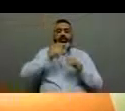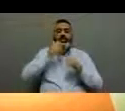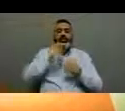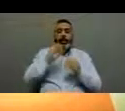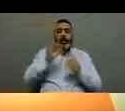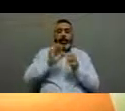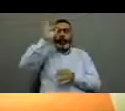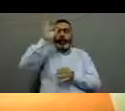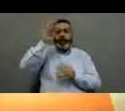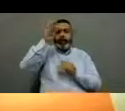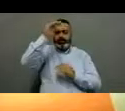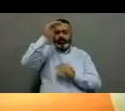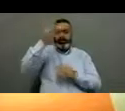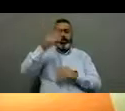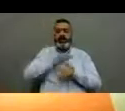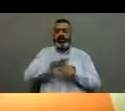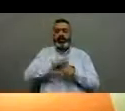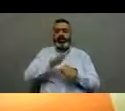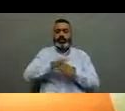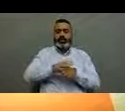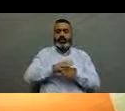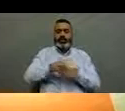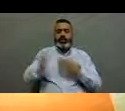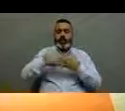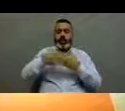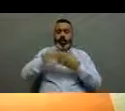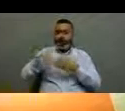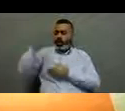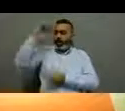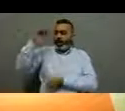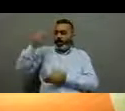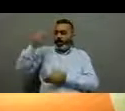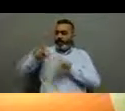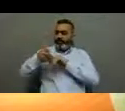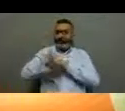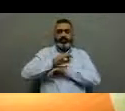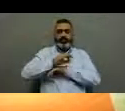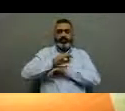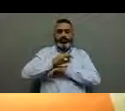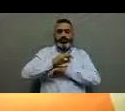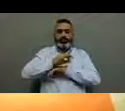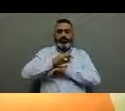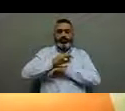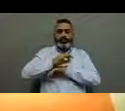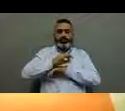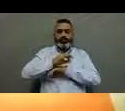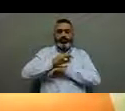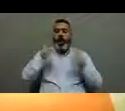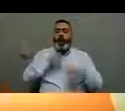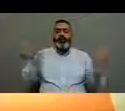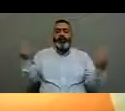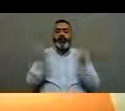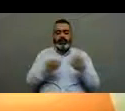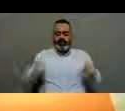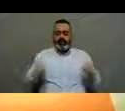the ceilings were built at 7 foot and the doors at 5 foot. In every way, they designed the place the way they wanted it. One day, a